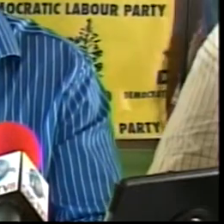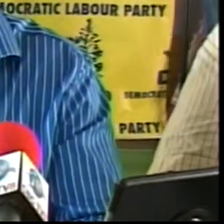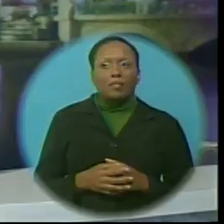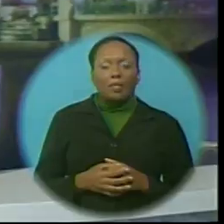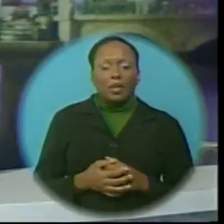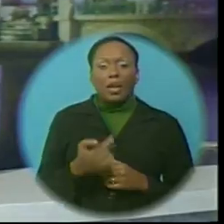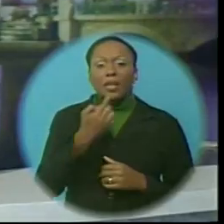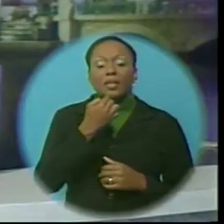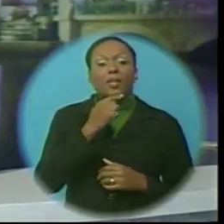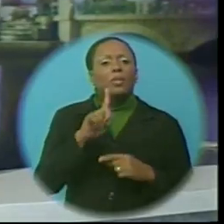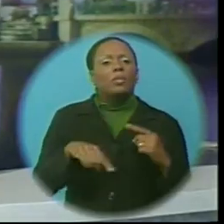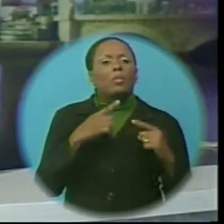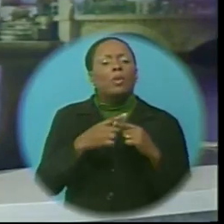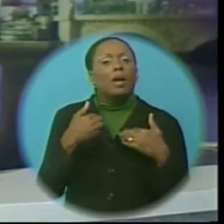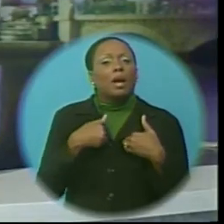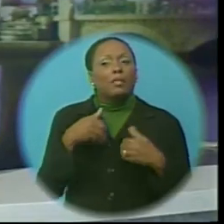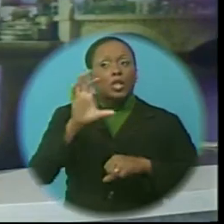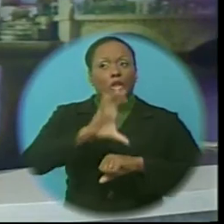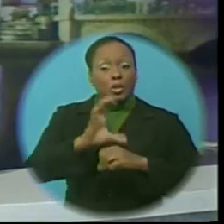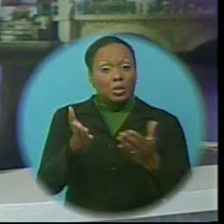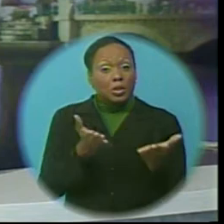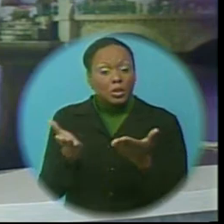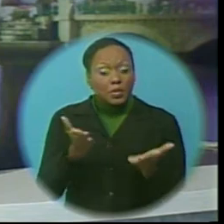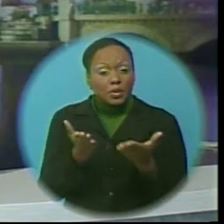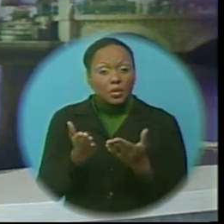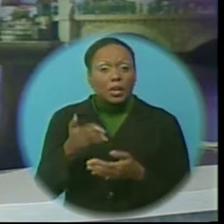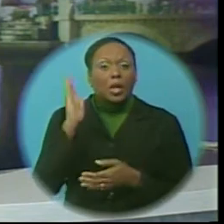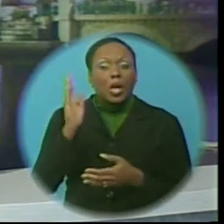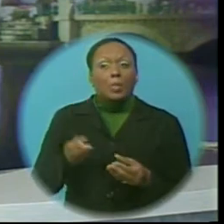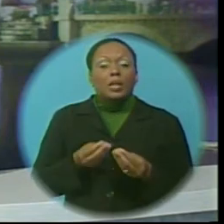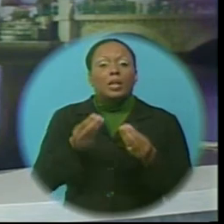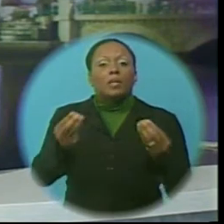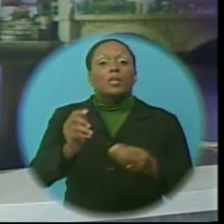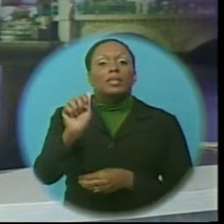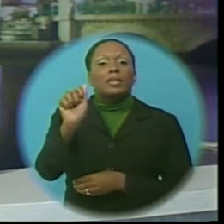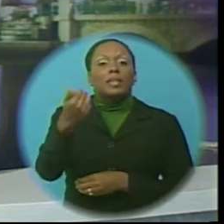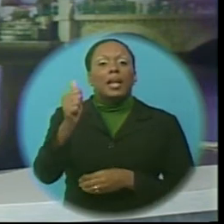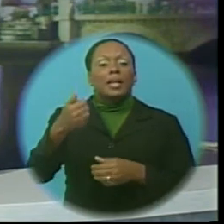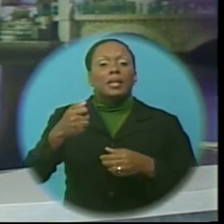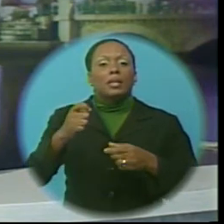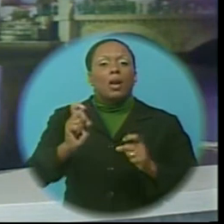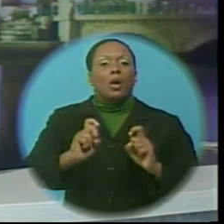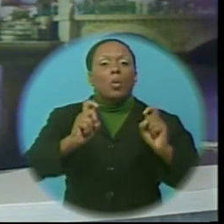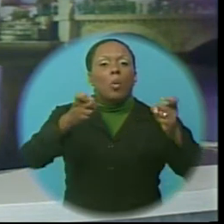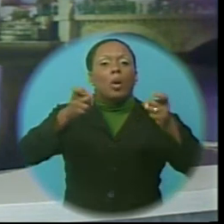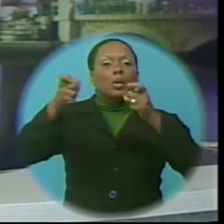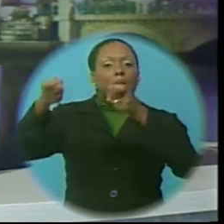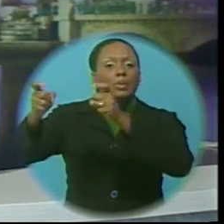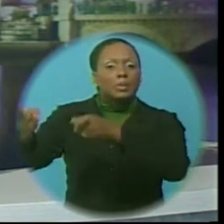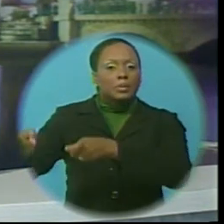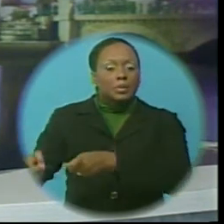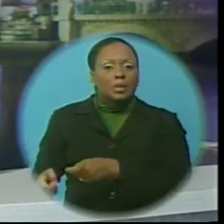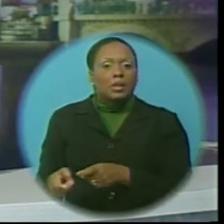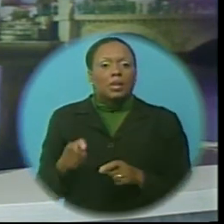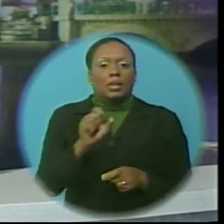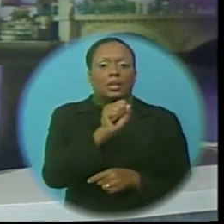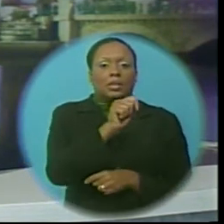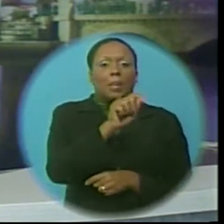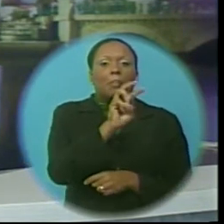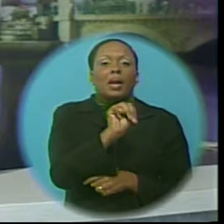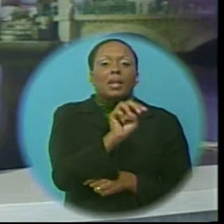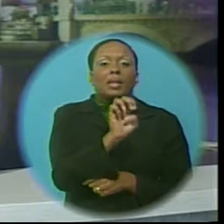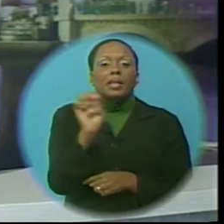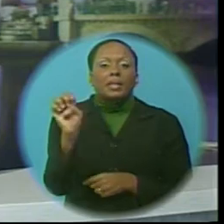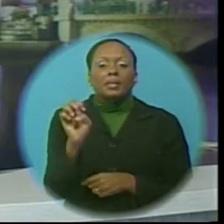April. Mr. Pilgrim says at the church service, 10 awards to constituencies will be made. These are St. Michael